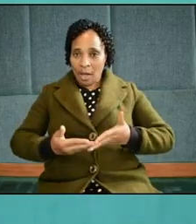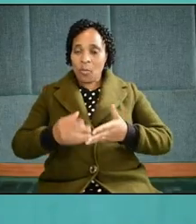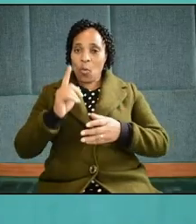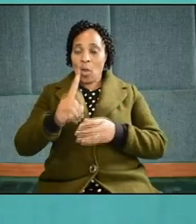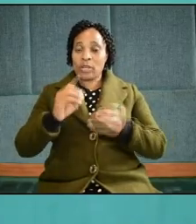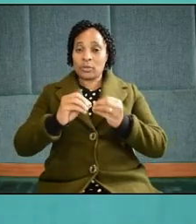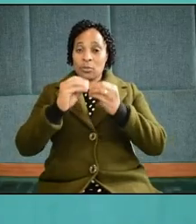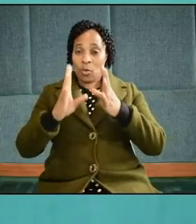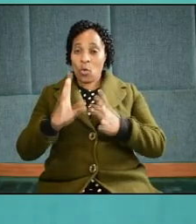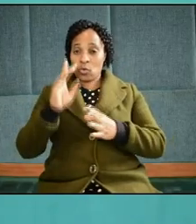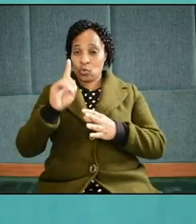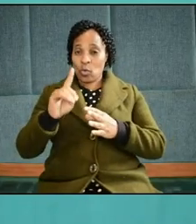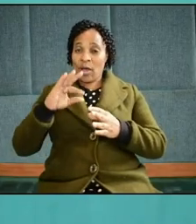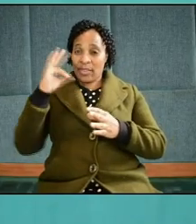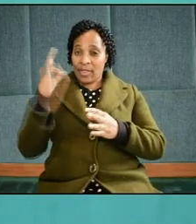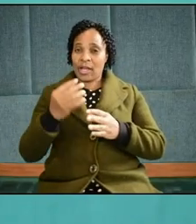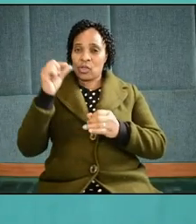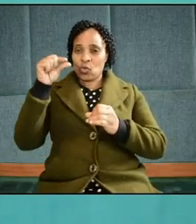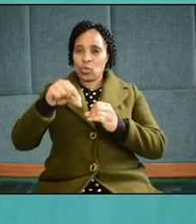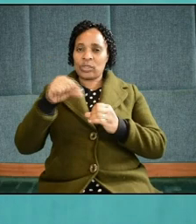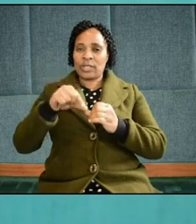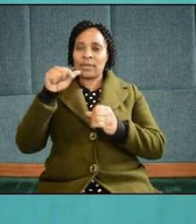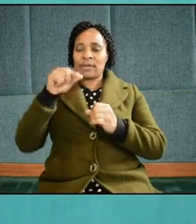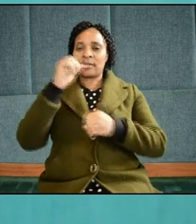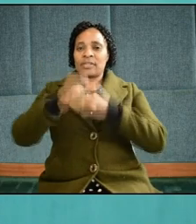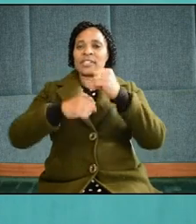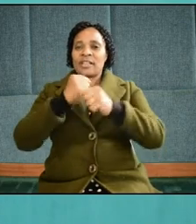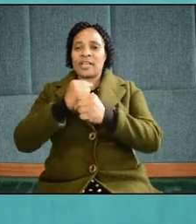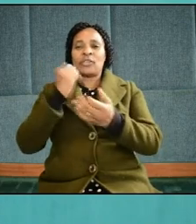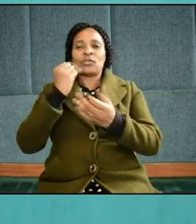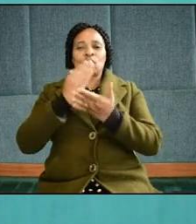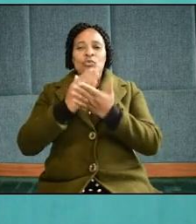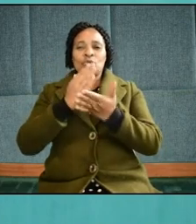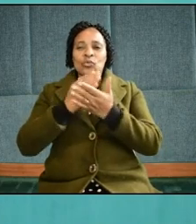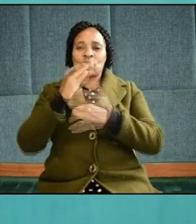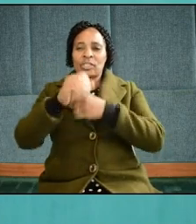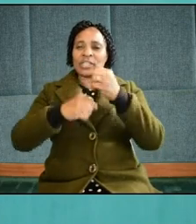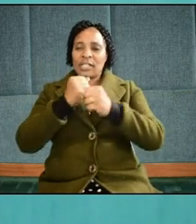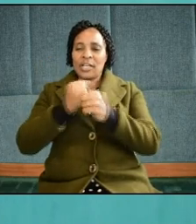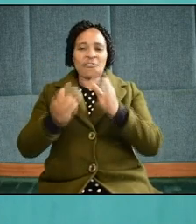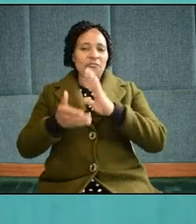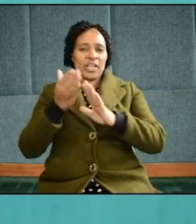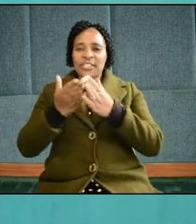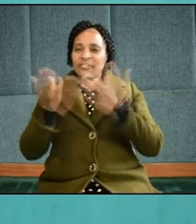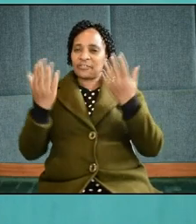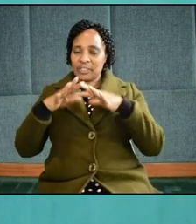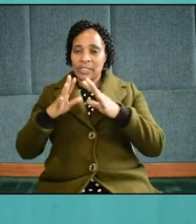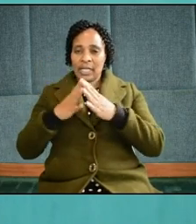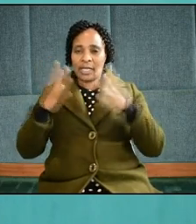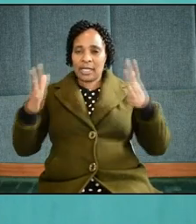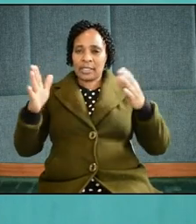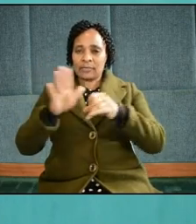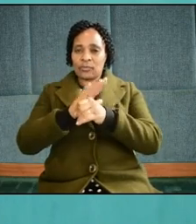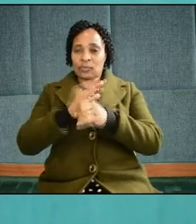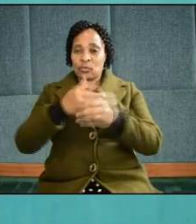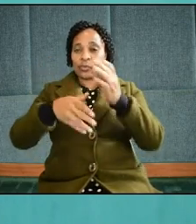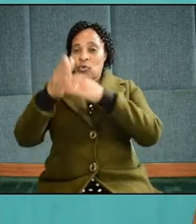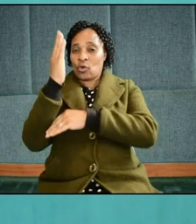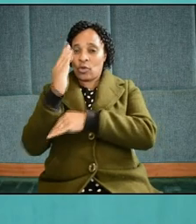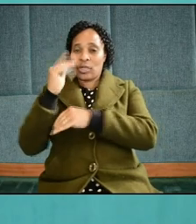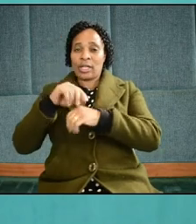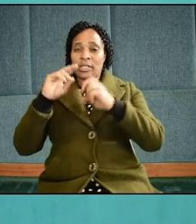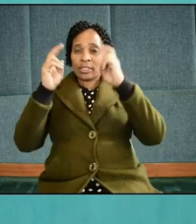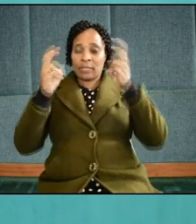Welcome once again to our third quarter this year. Indeed, the year has gone by so fast and we are grateful to God. The theme for